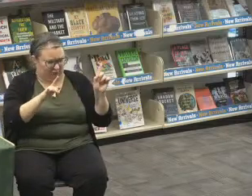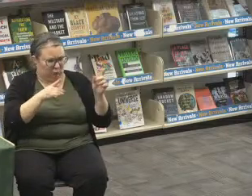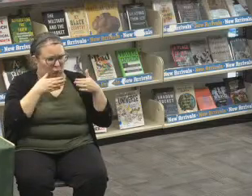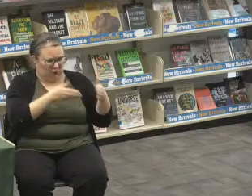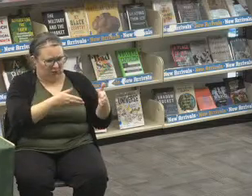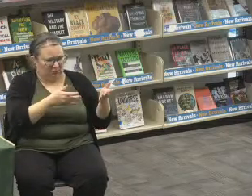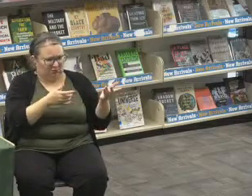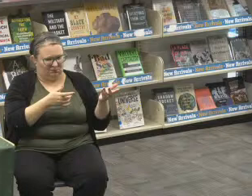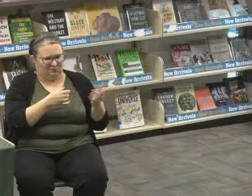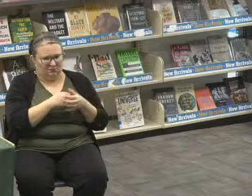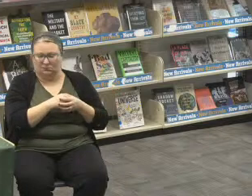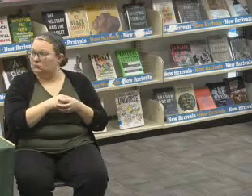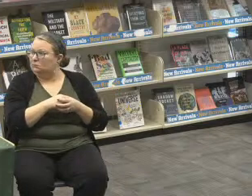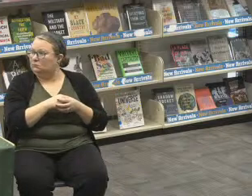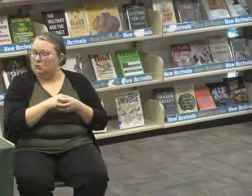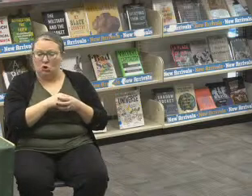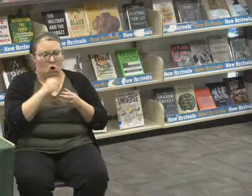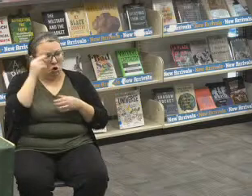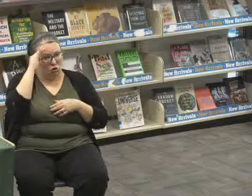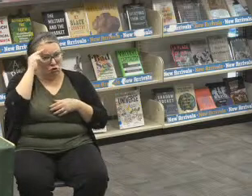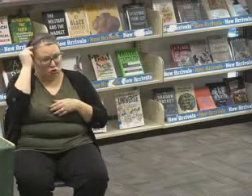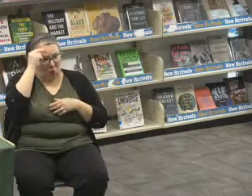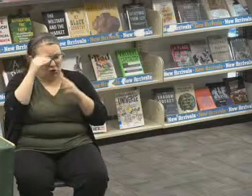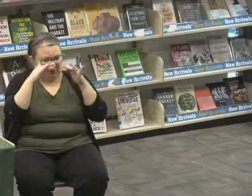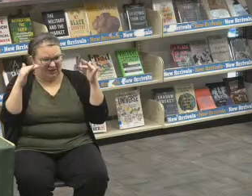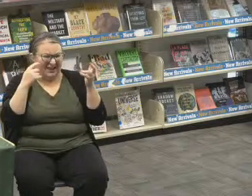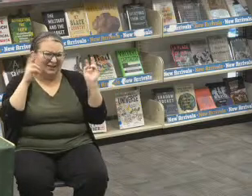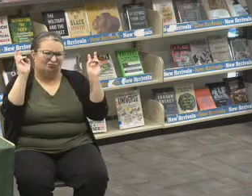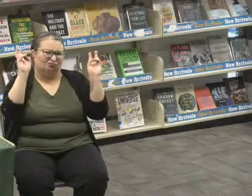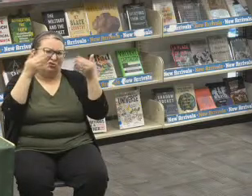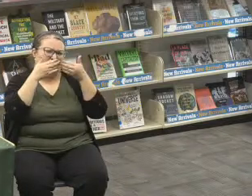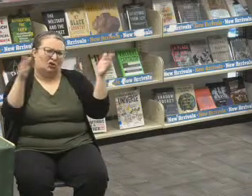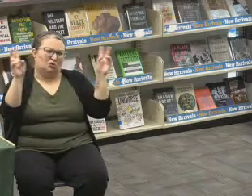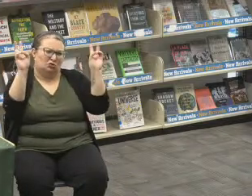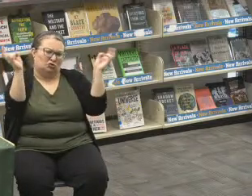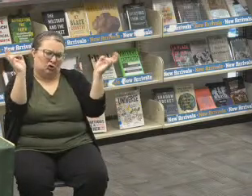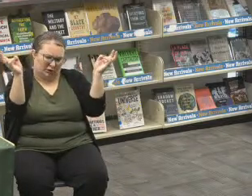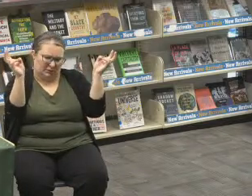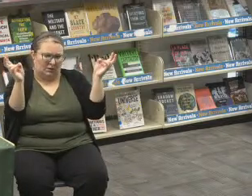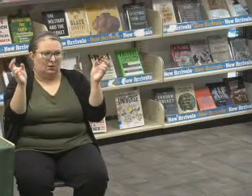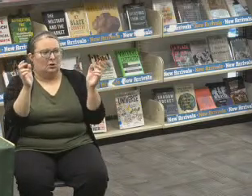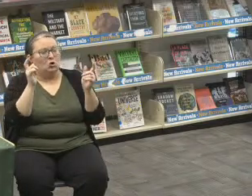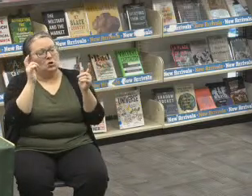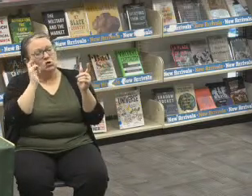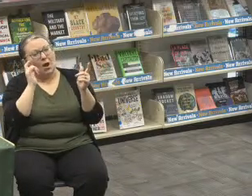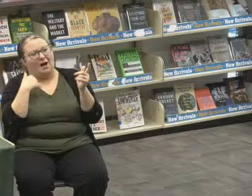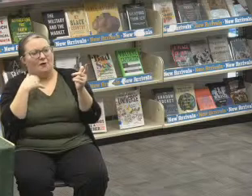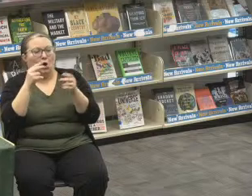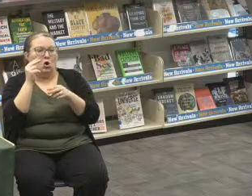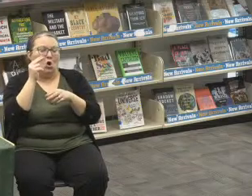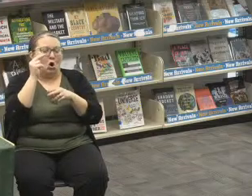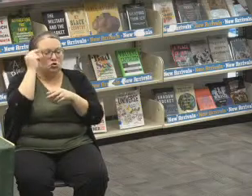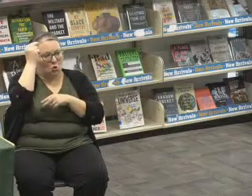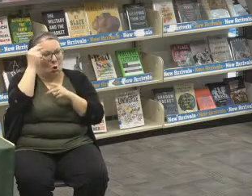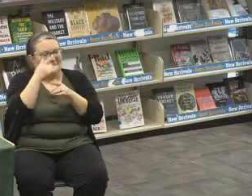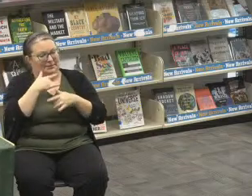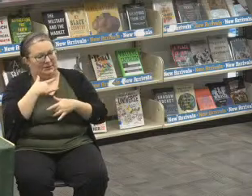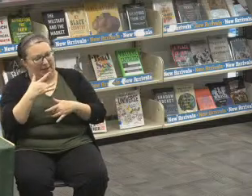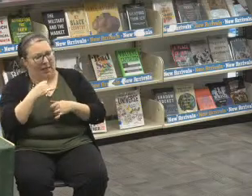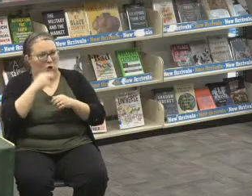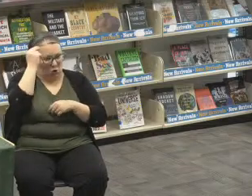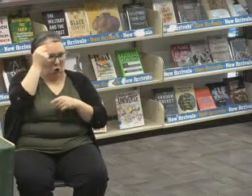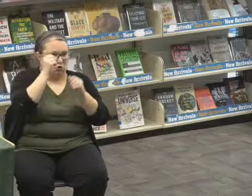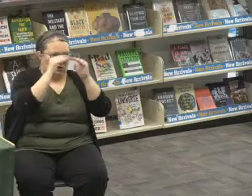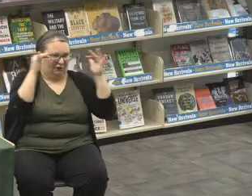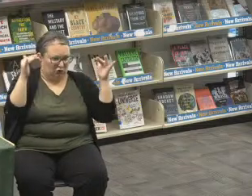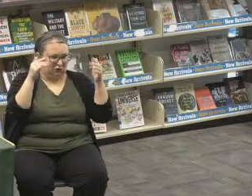and neurodiversity is sort of this umbrella term under which you have both neurotypical and neurodivergence. So that